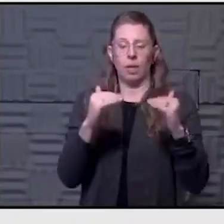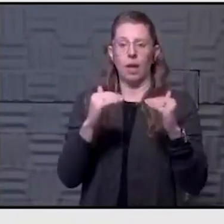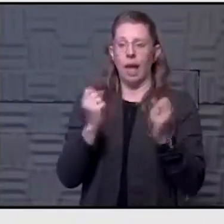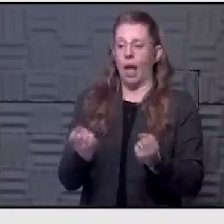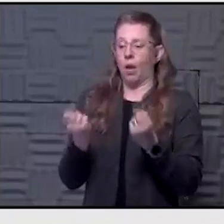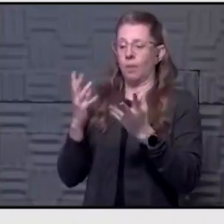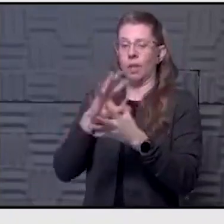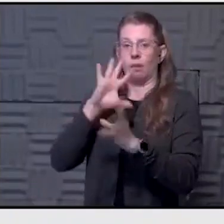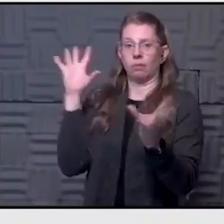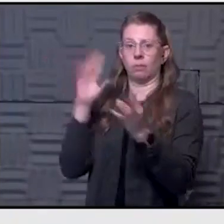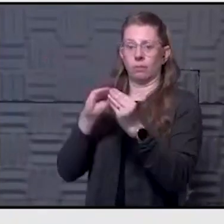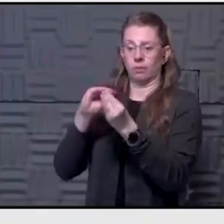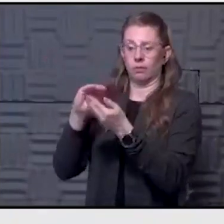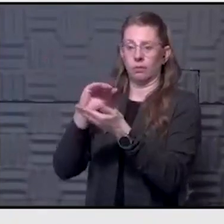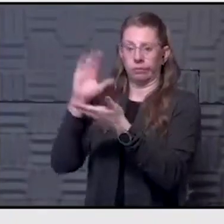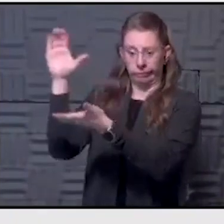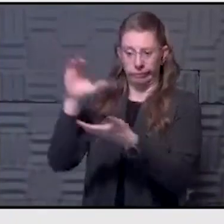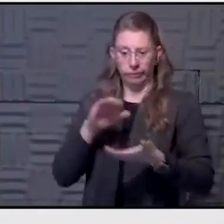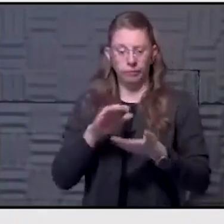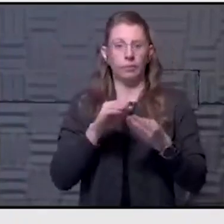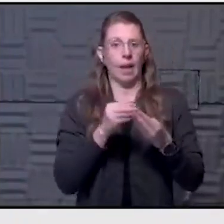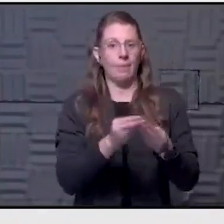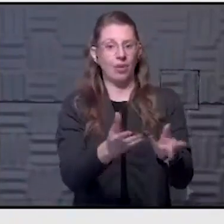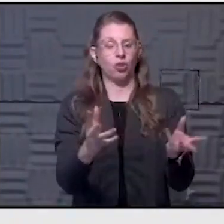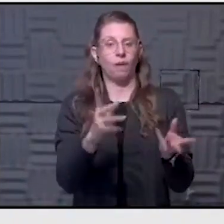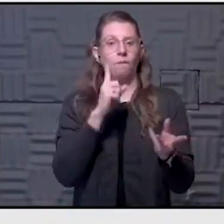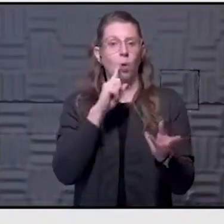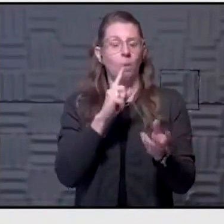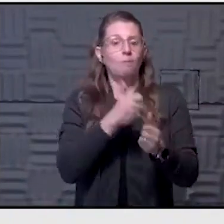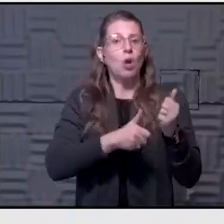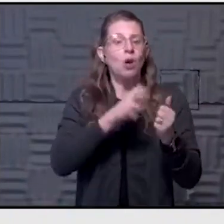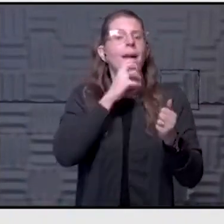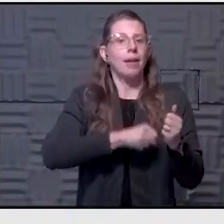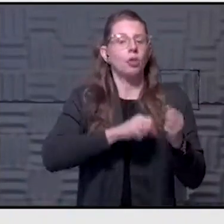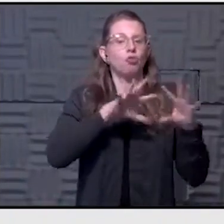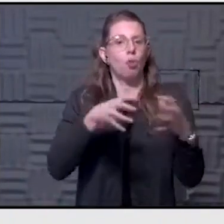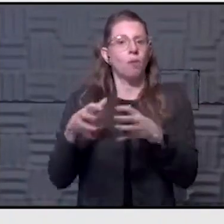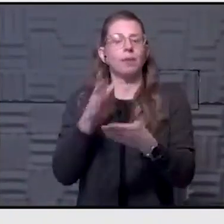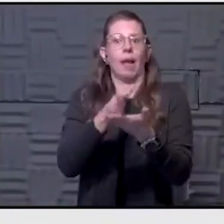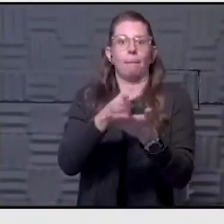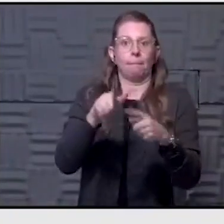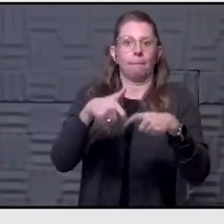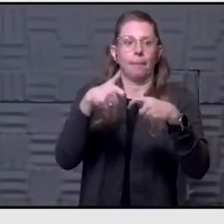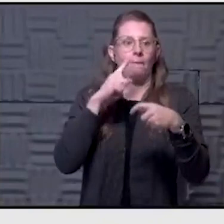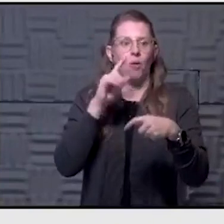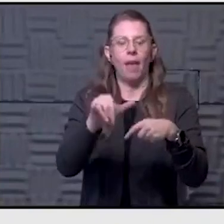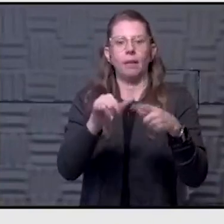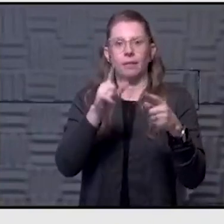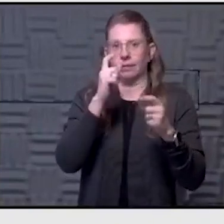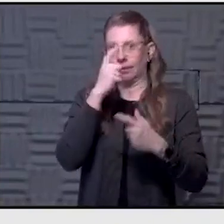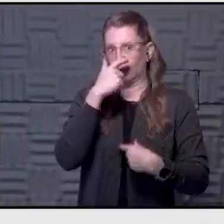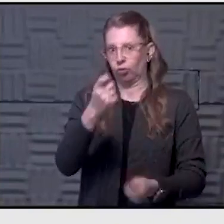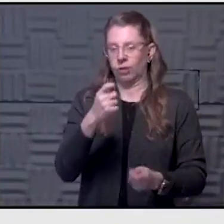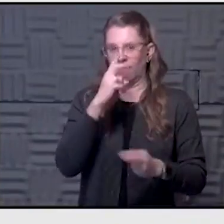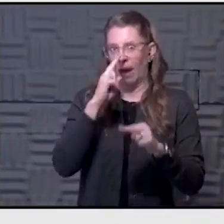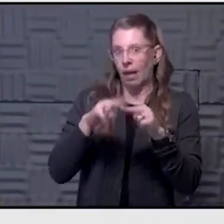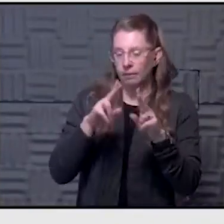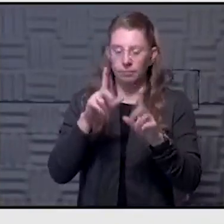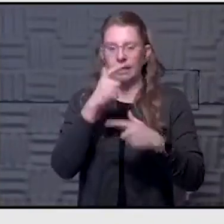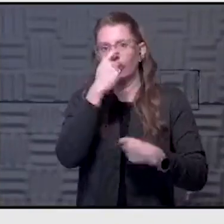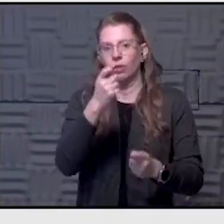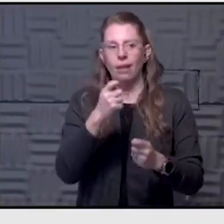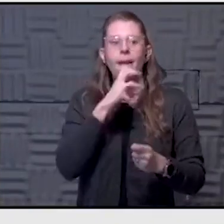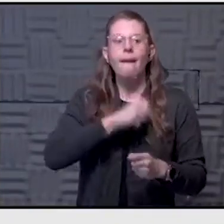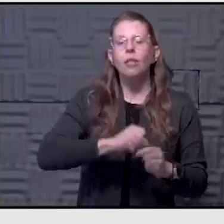in, the total number have been administered, age group. And by the way, just stop there for a second. This is kind of fun. Well, it's kind of interesting, I should say. But by age